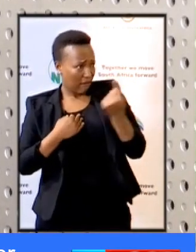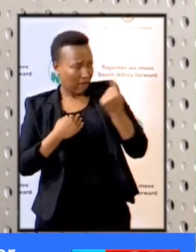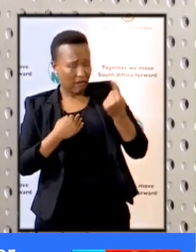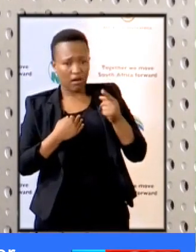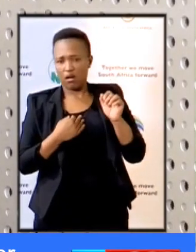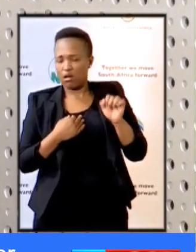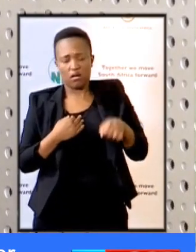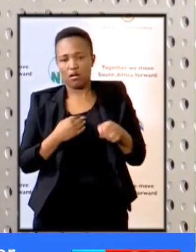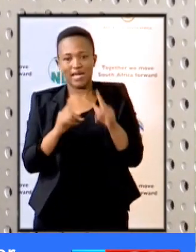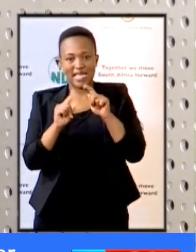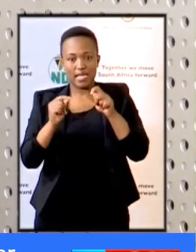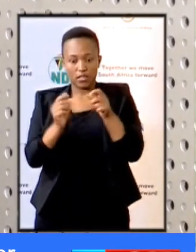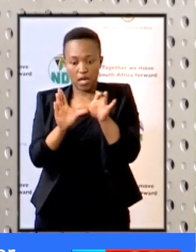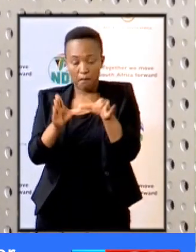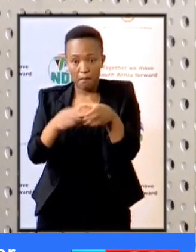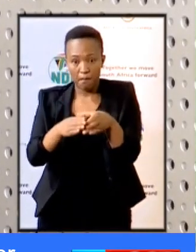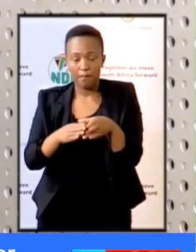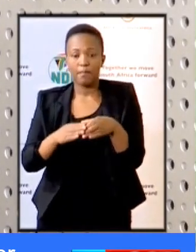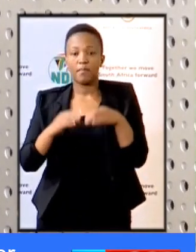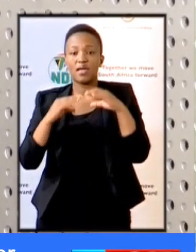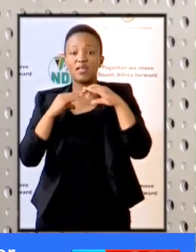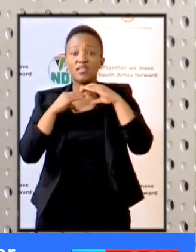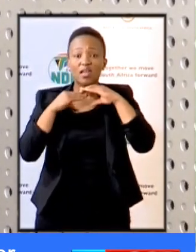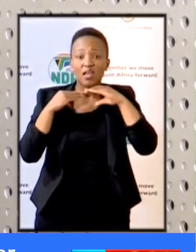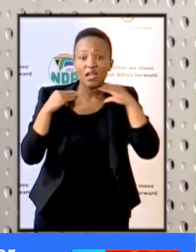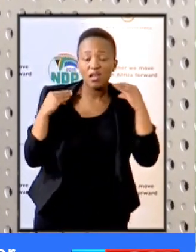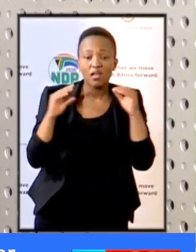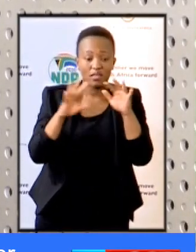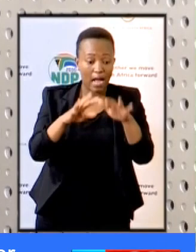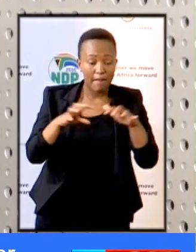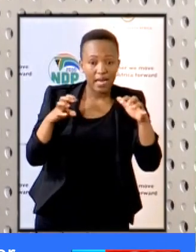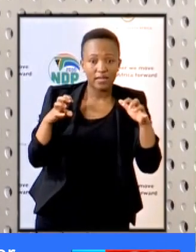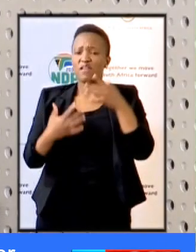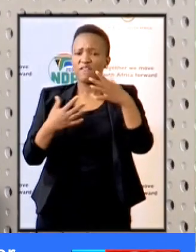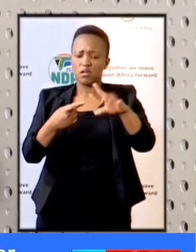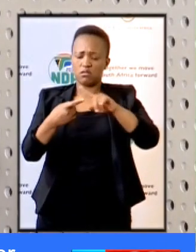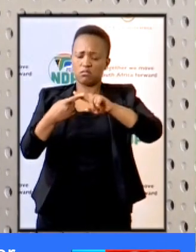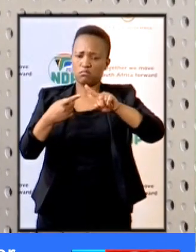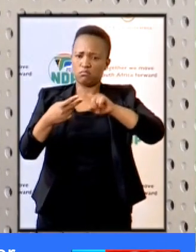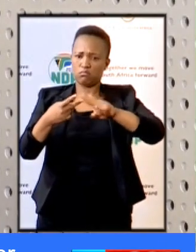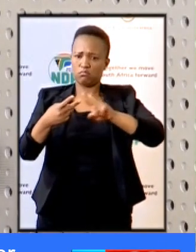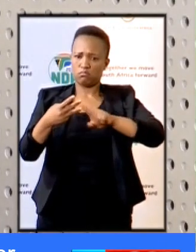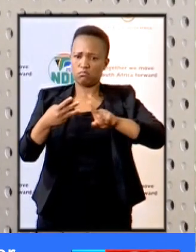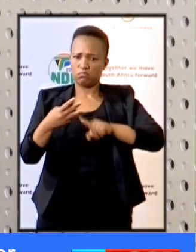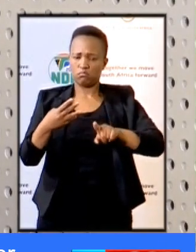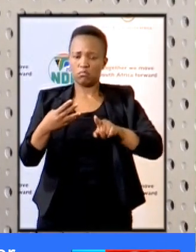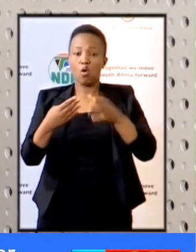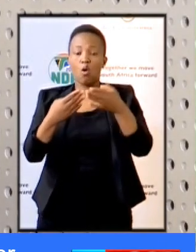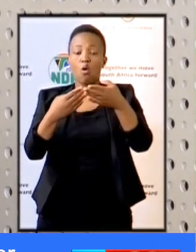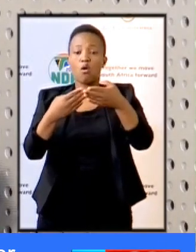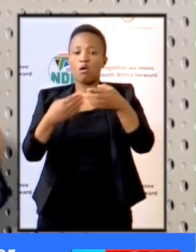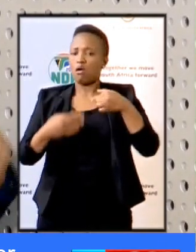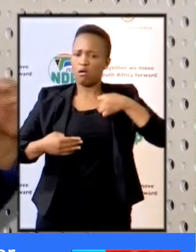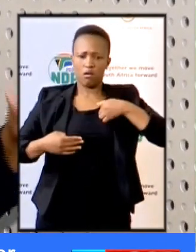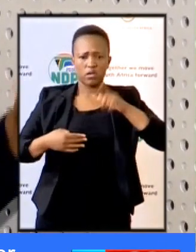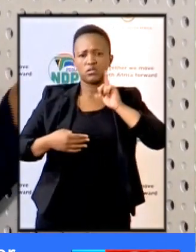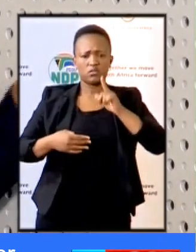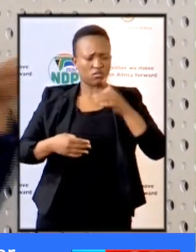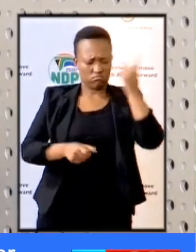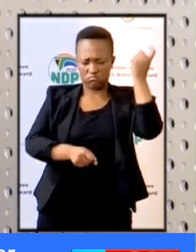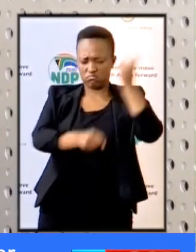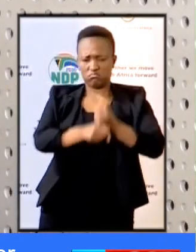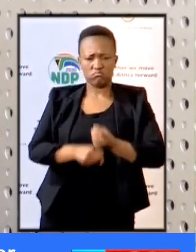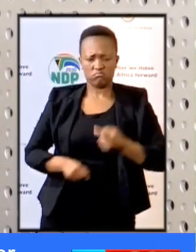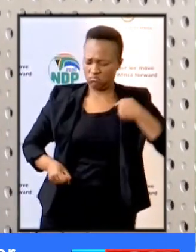the team and the cabinet. So they've put conditionalities to say, asizi if le na le